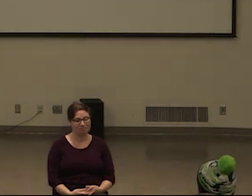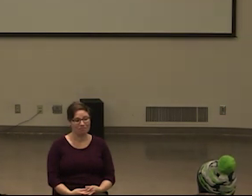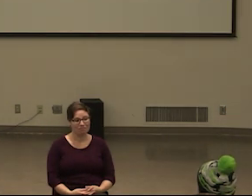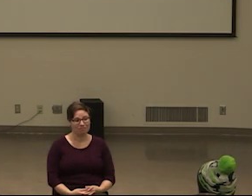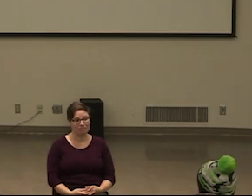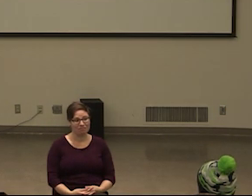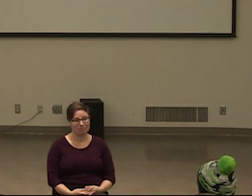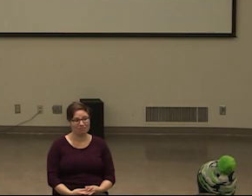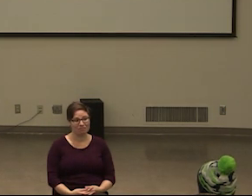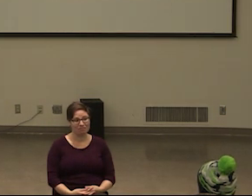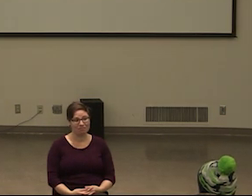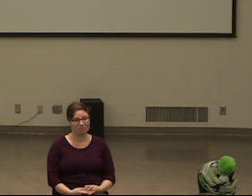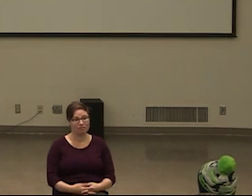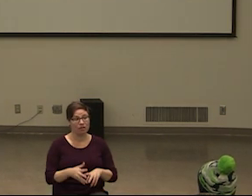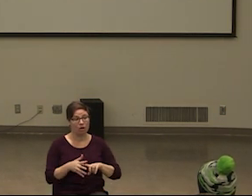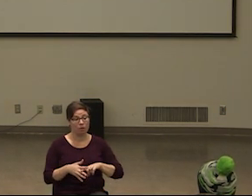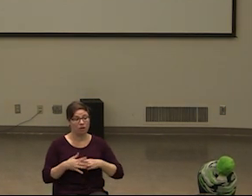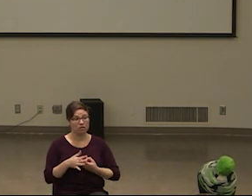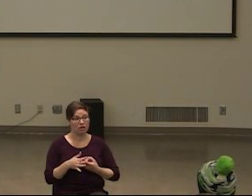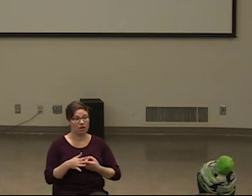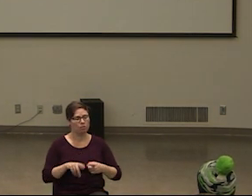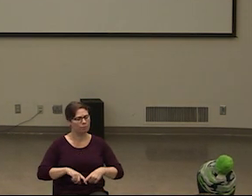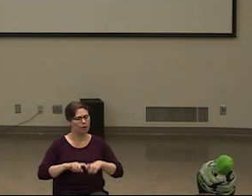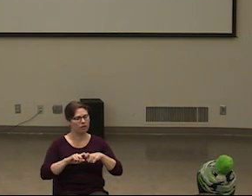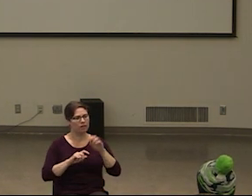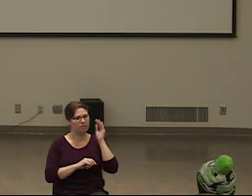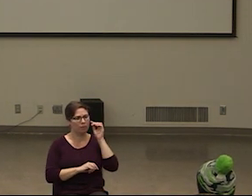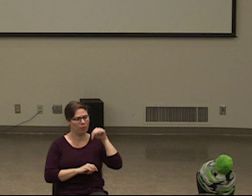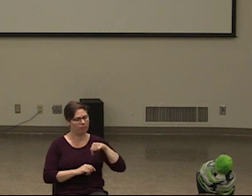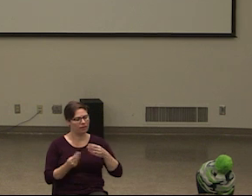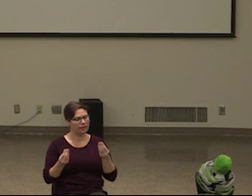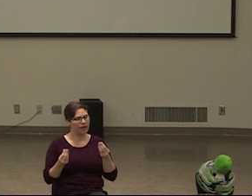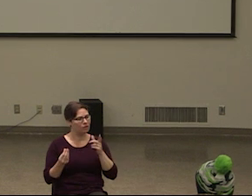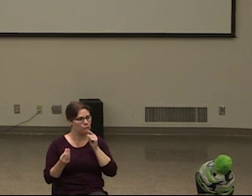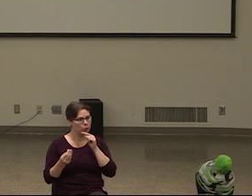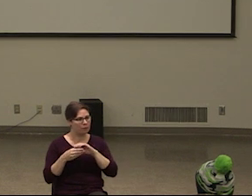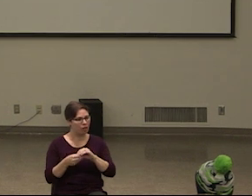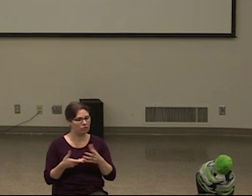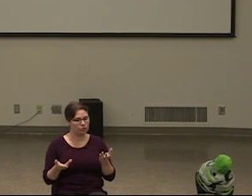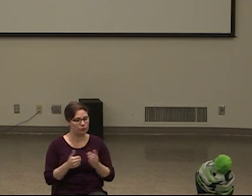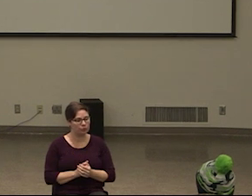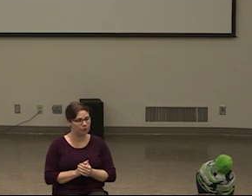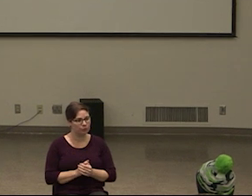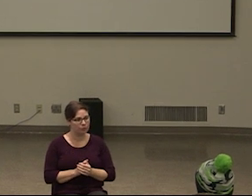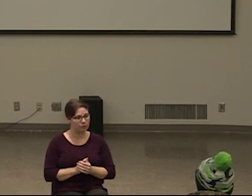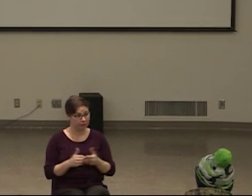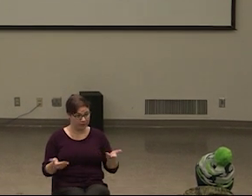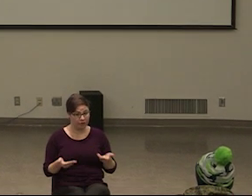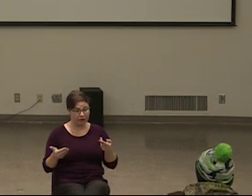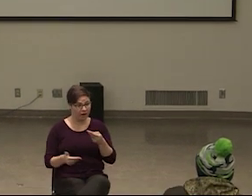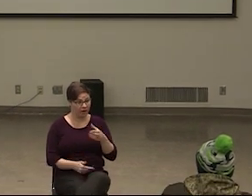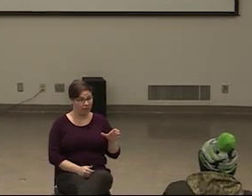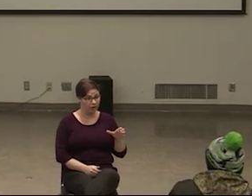So I want to start by pausing to think about whose land that we're on. Right, so here on your